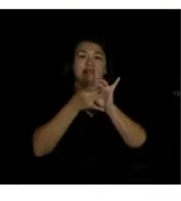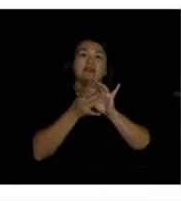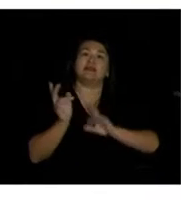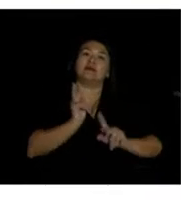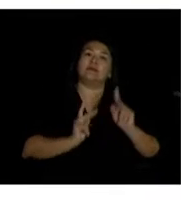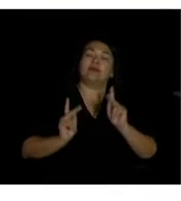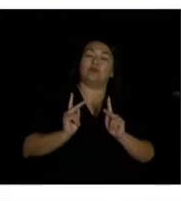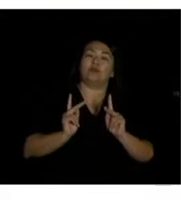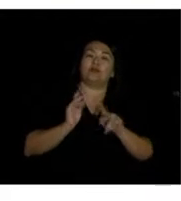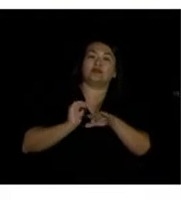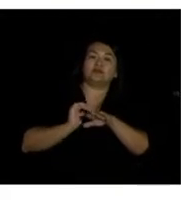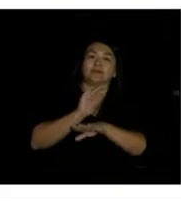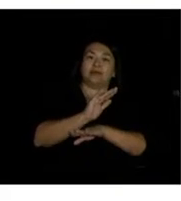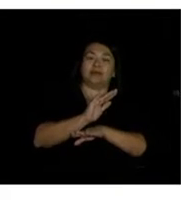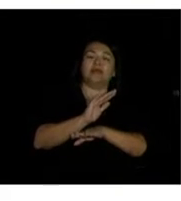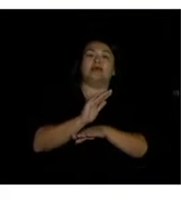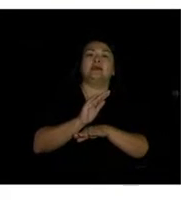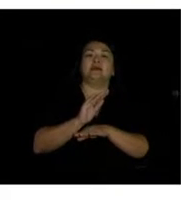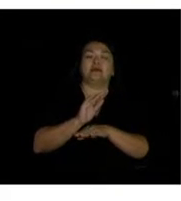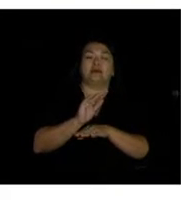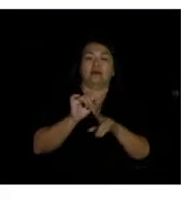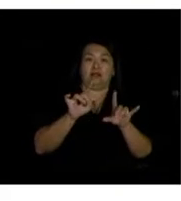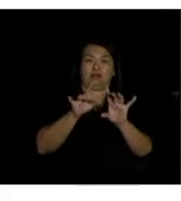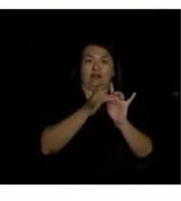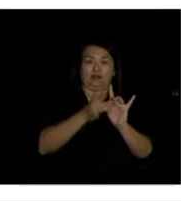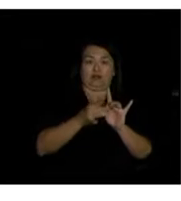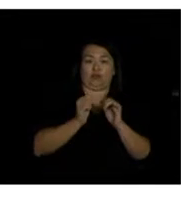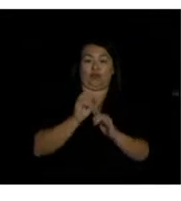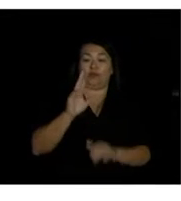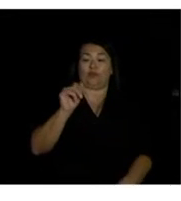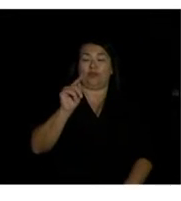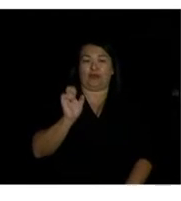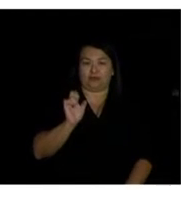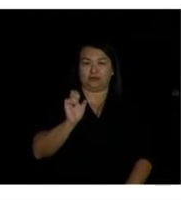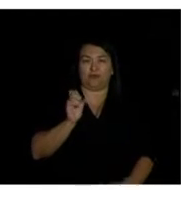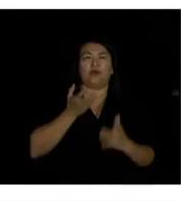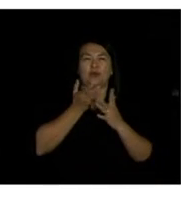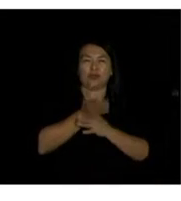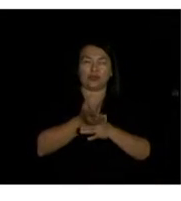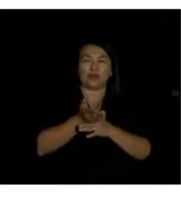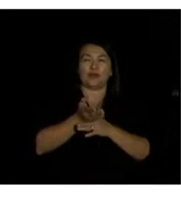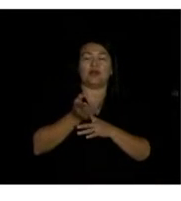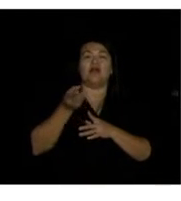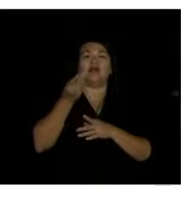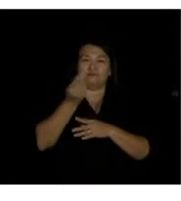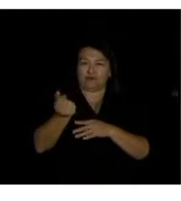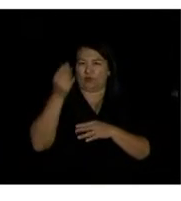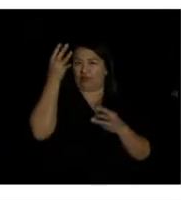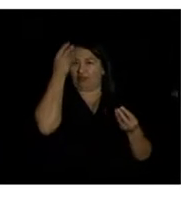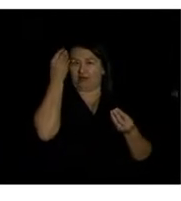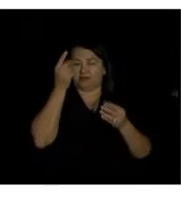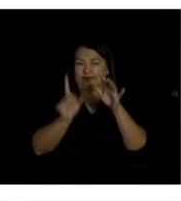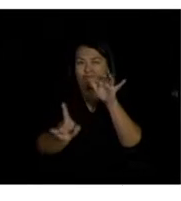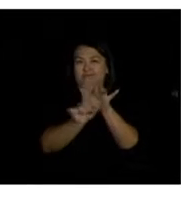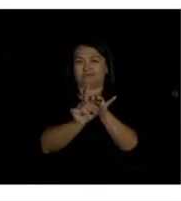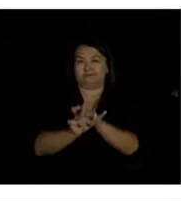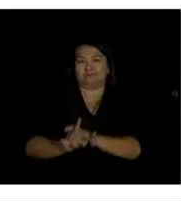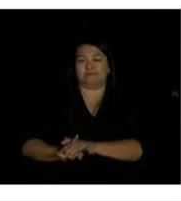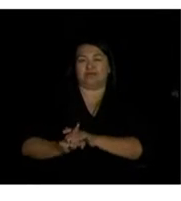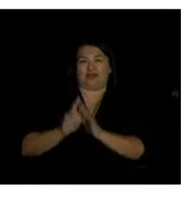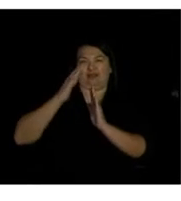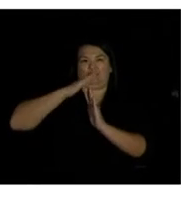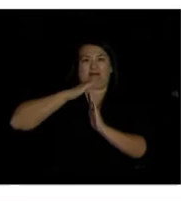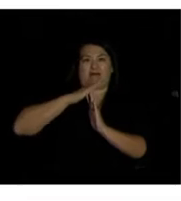are submitting along with the rating, right? And so let's go through some of the thoughts that have risen to the top,